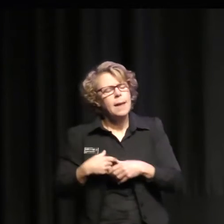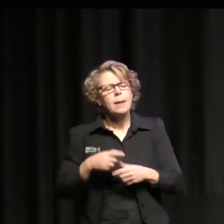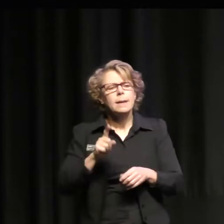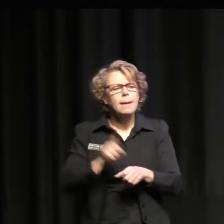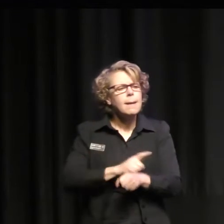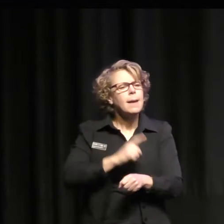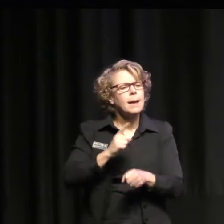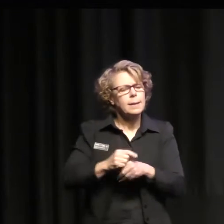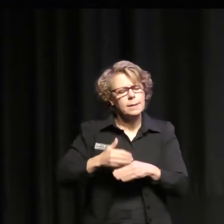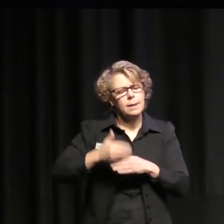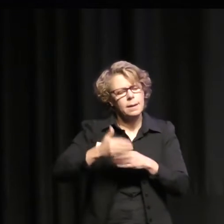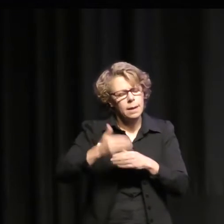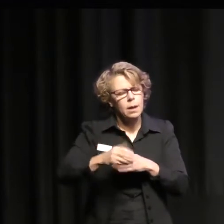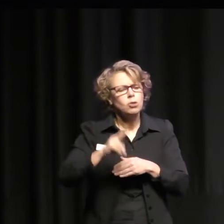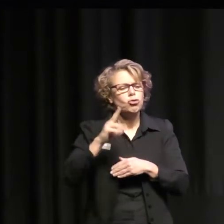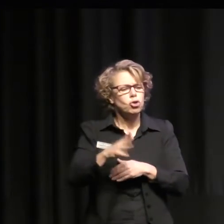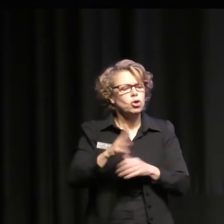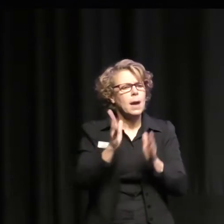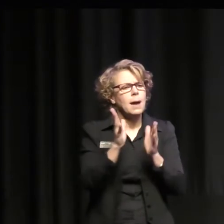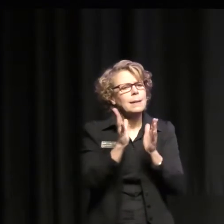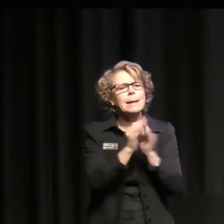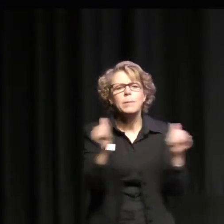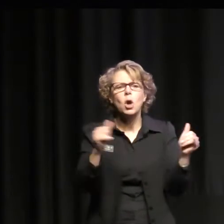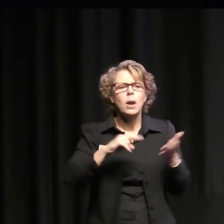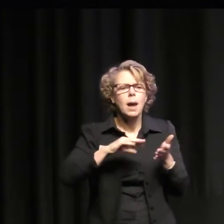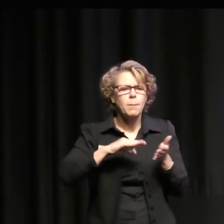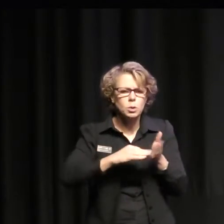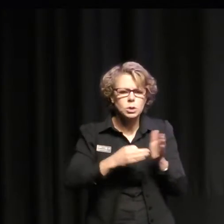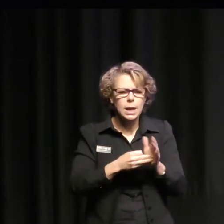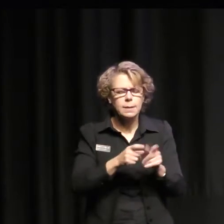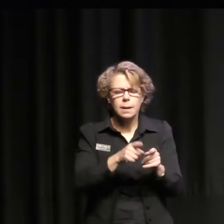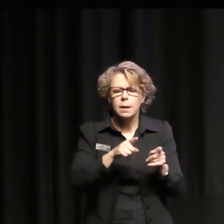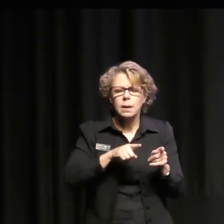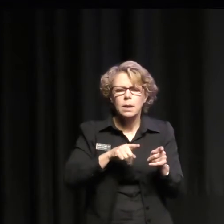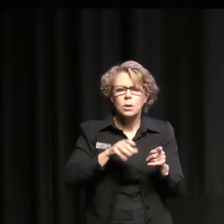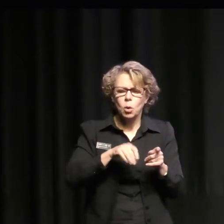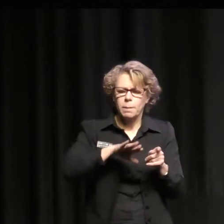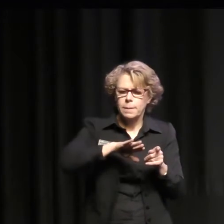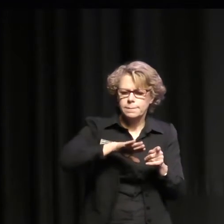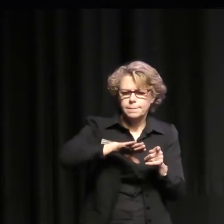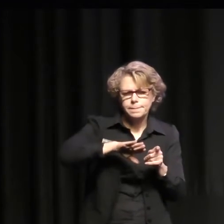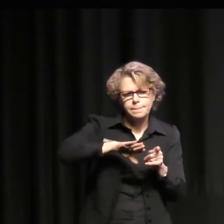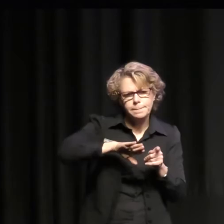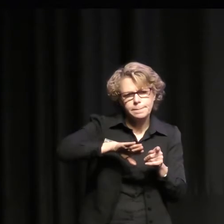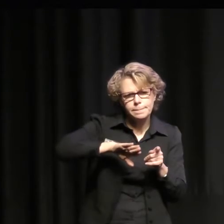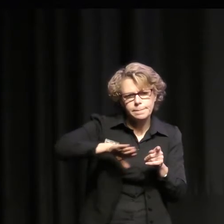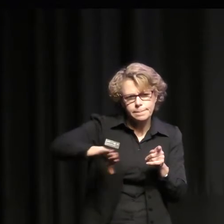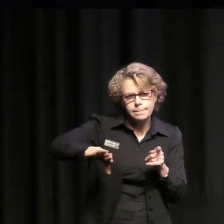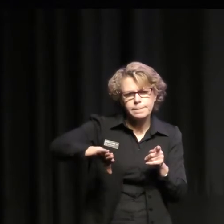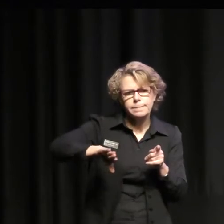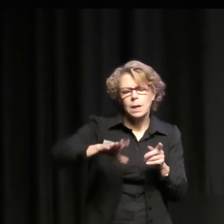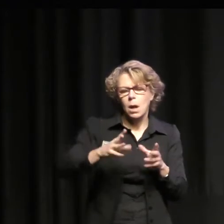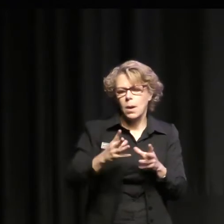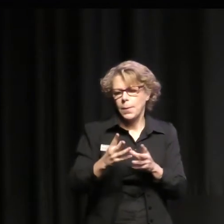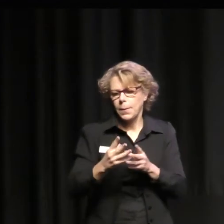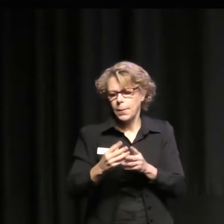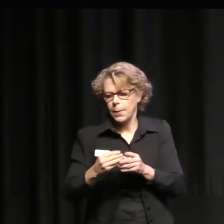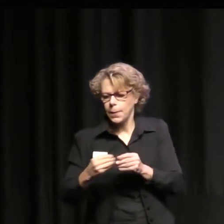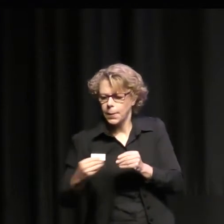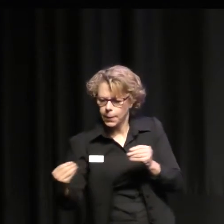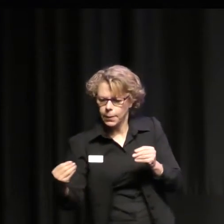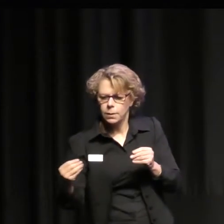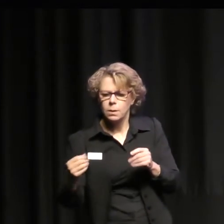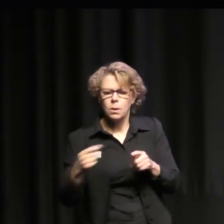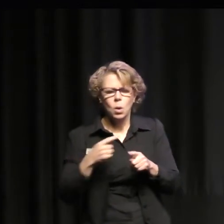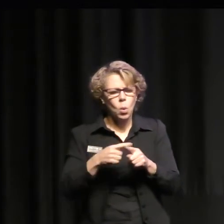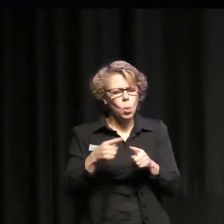the neoliberal project has involved the dismantling of all institutions and mechanisms